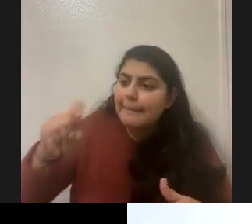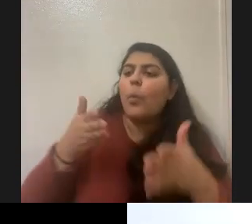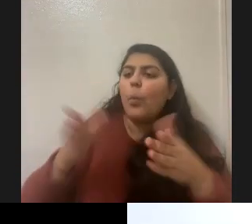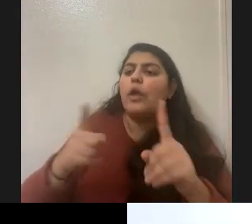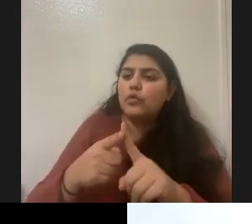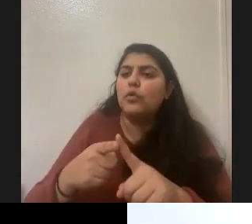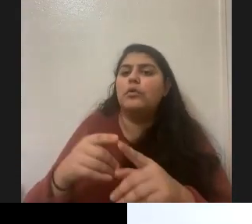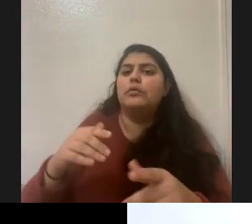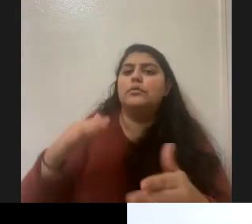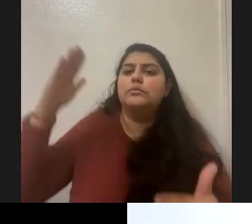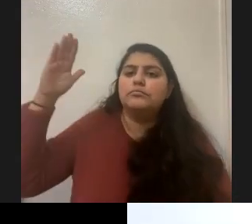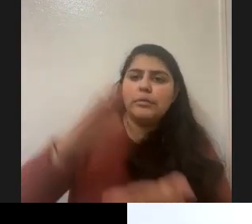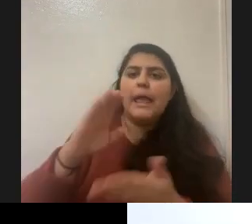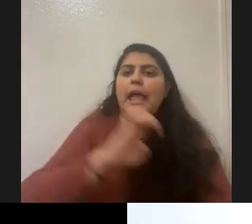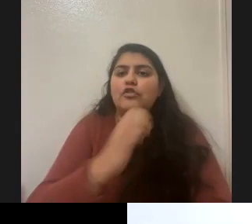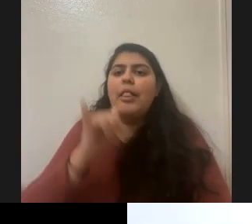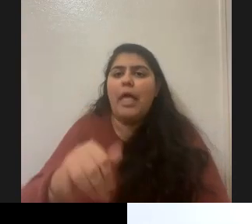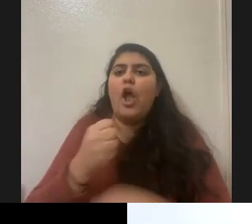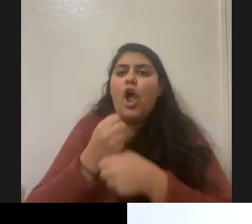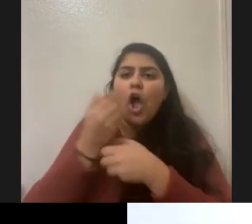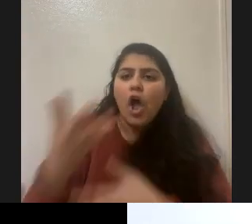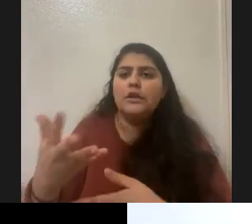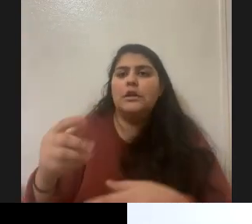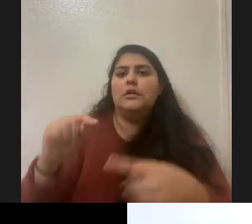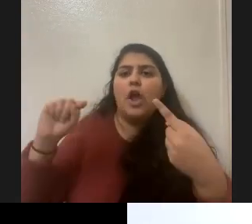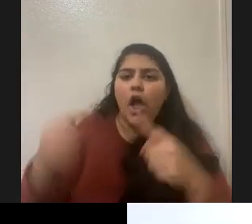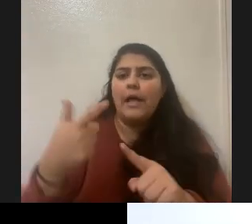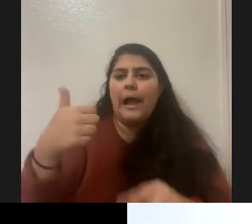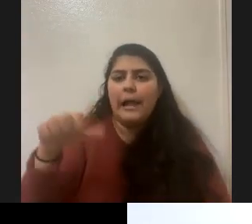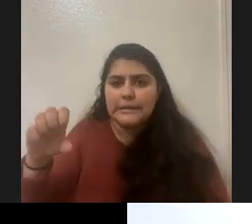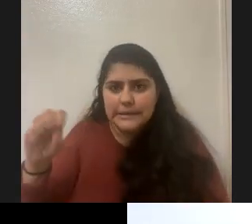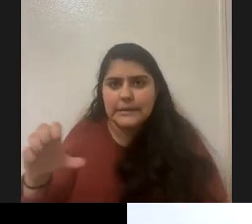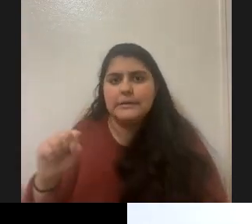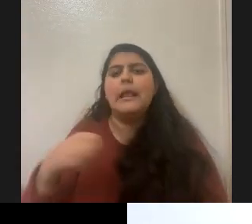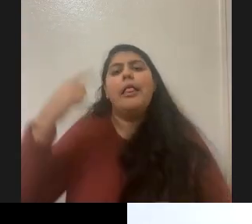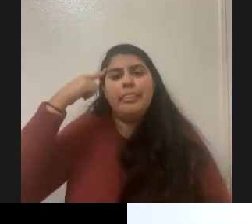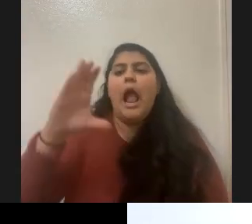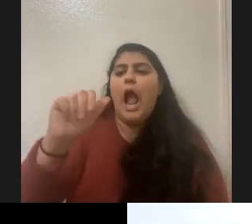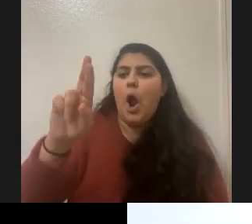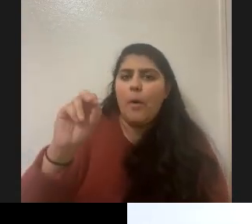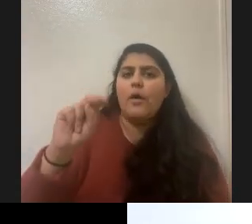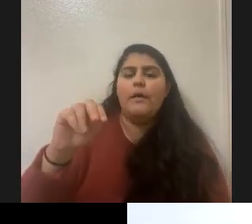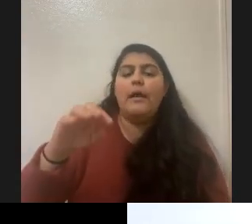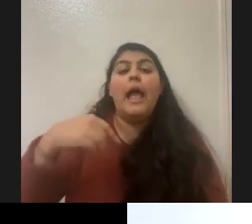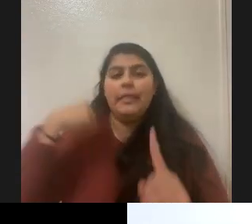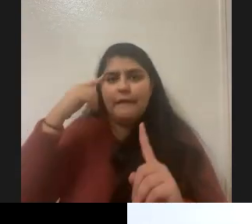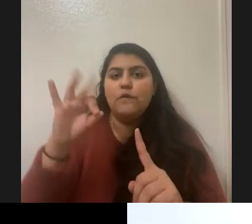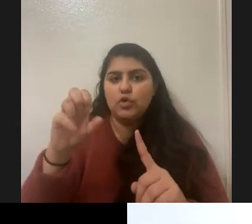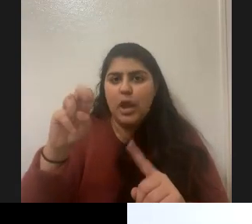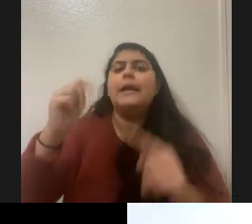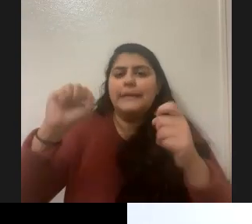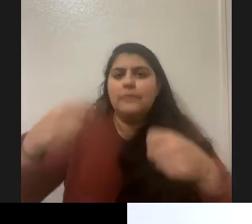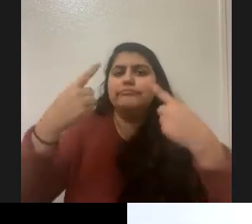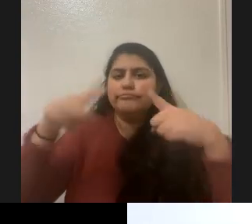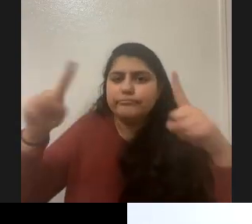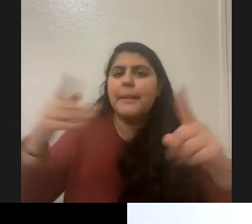dioxide or harmful gases. And I think fusion is a good candidate, you know, and it can work well with like solar or wind. You know, we need